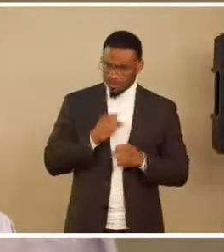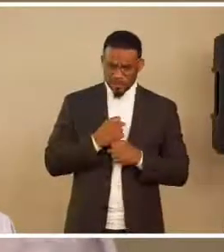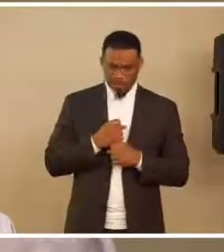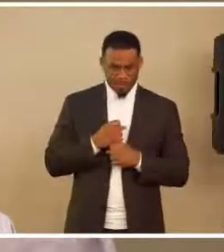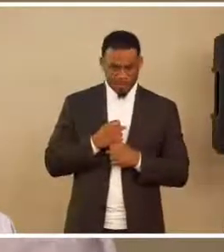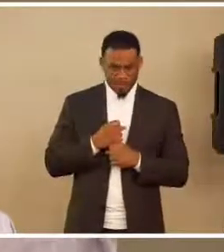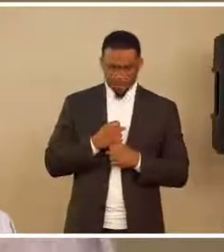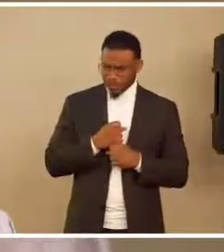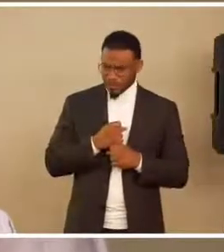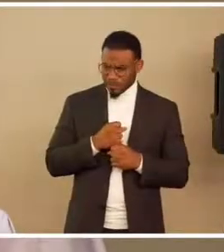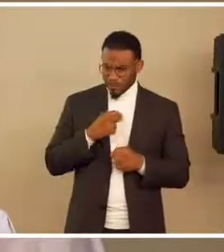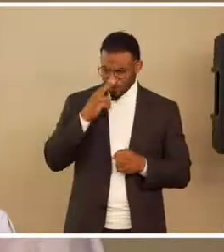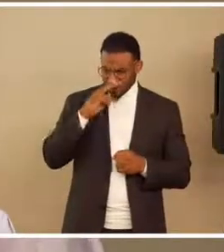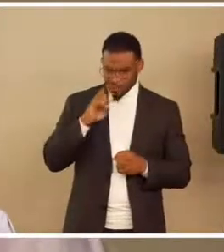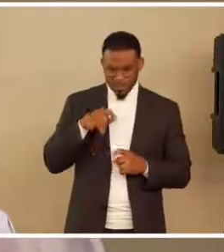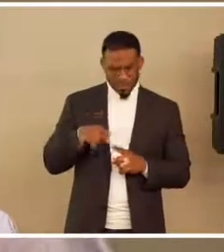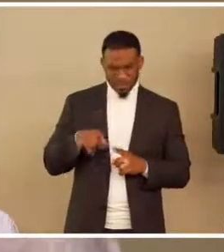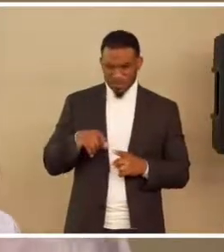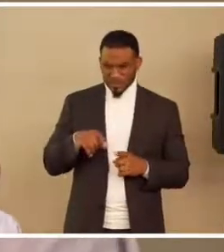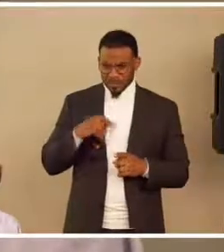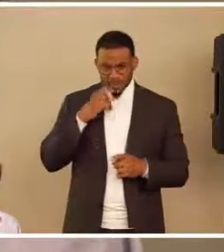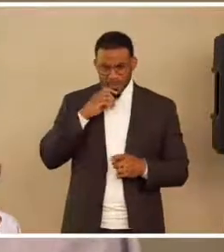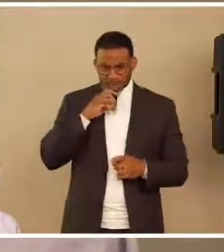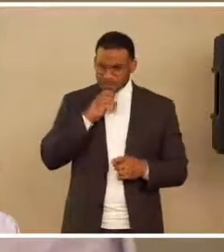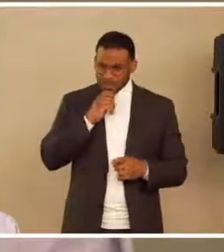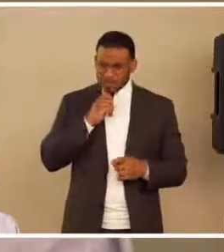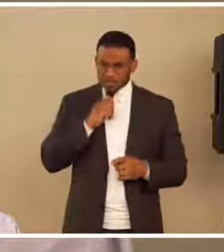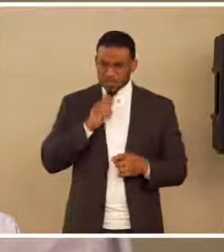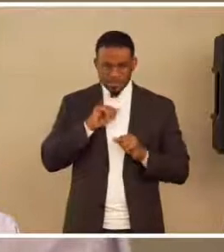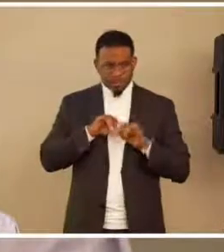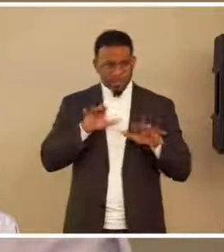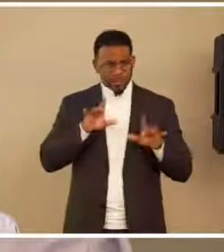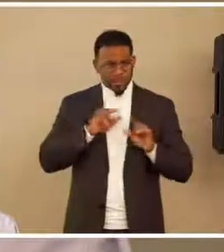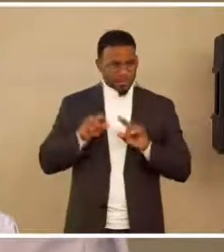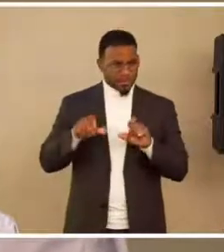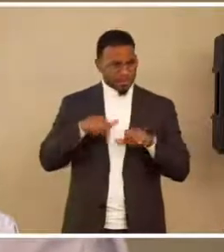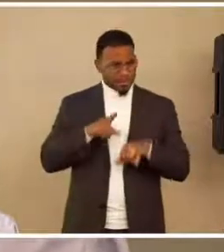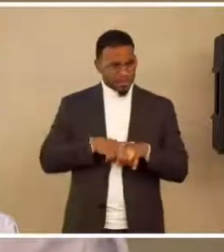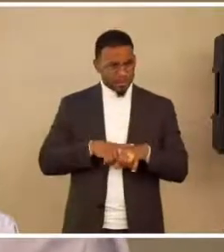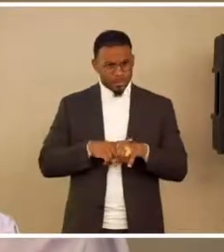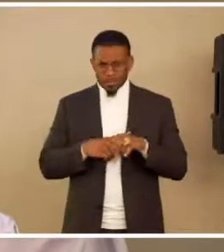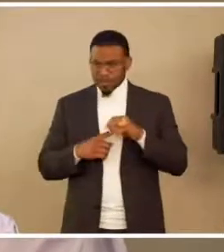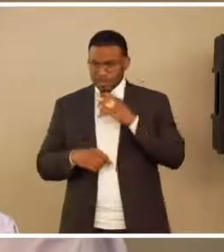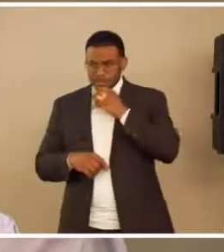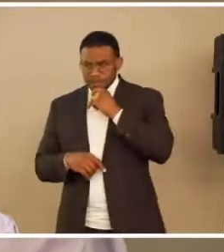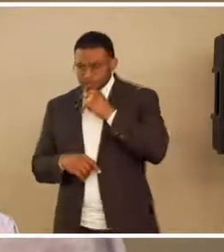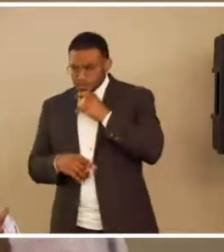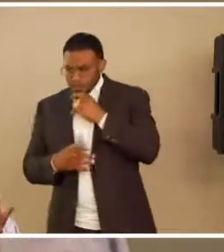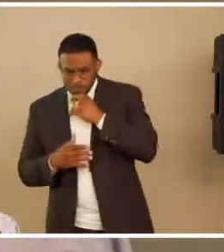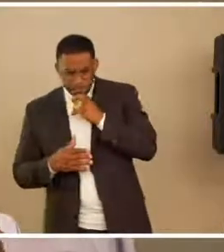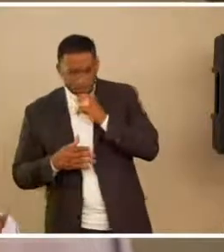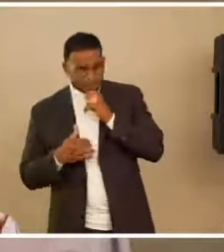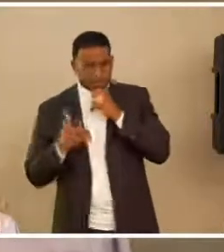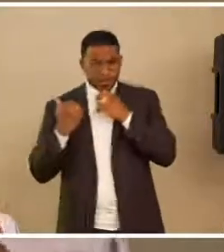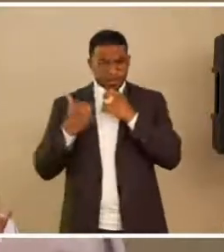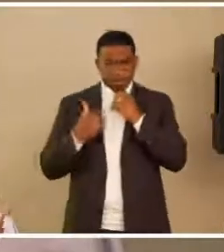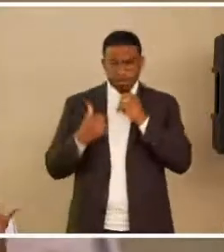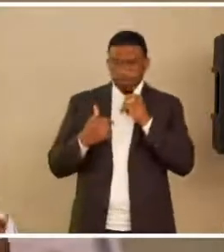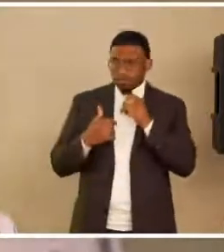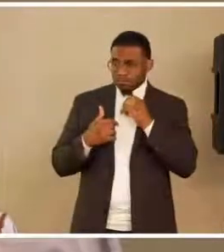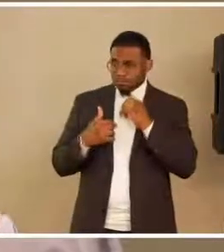made fun of, and it was like, it didn't spread any controversy at that time. Mm. And, you know, we